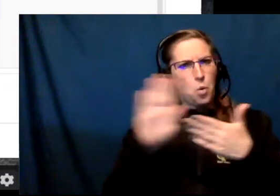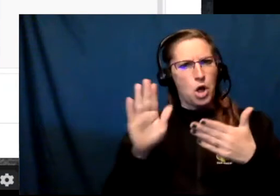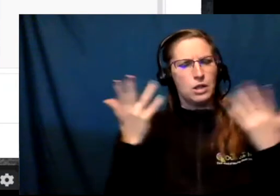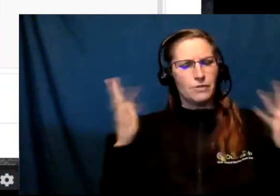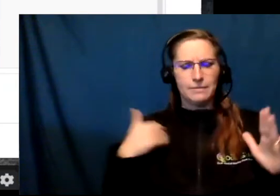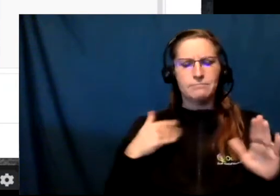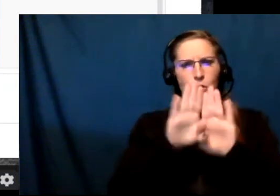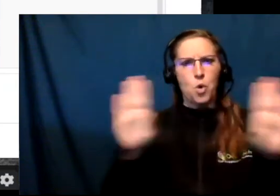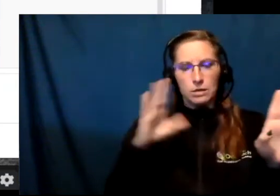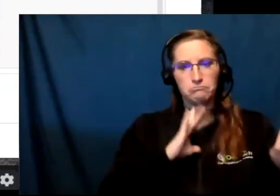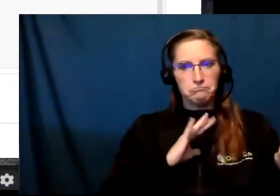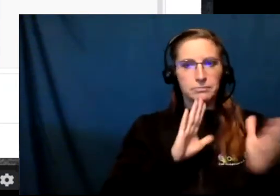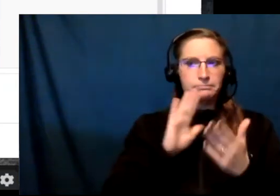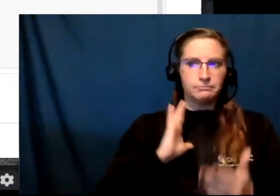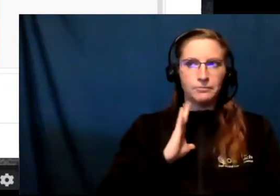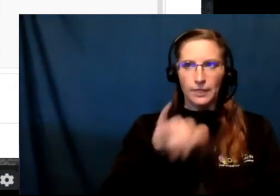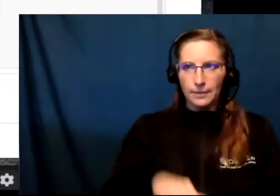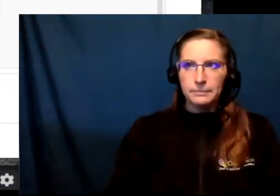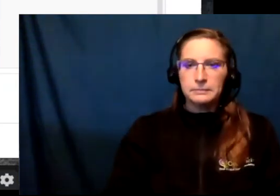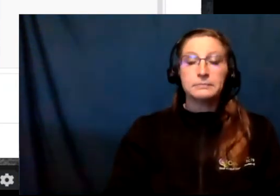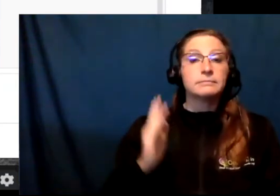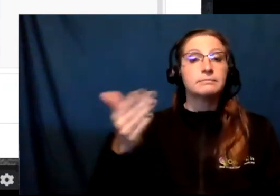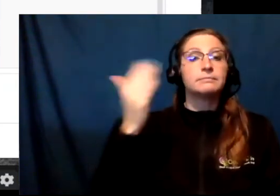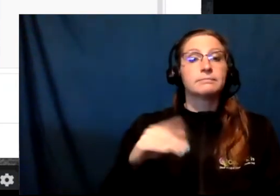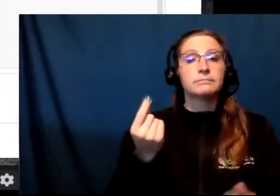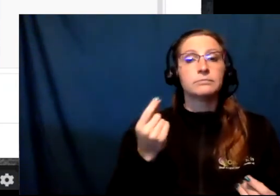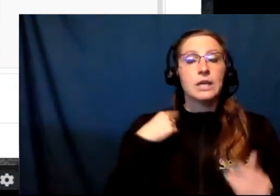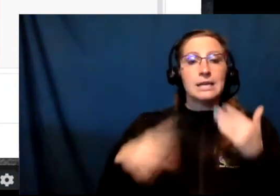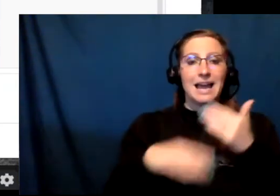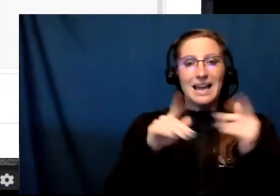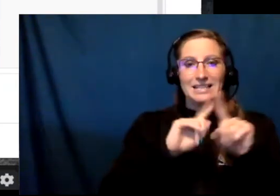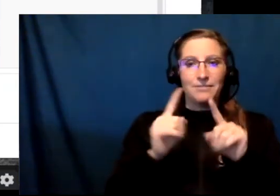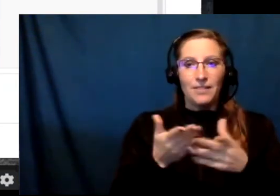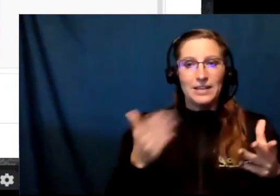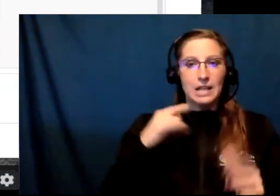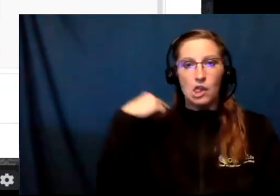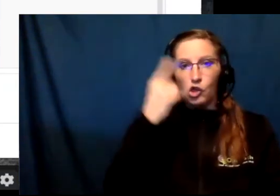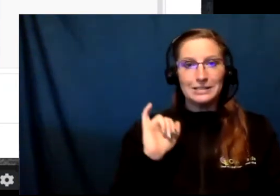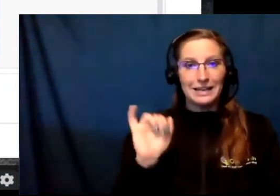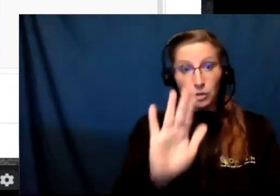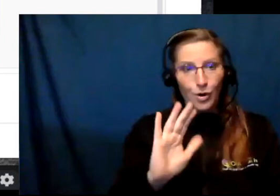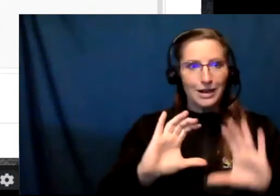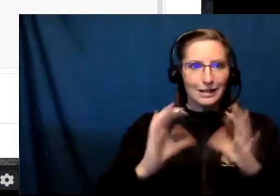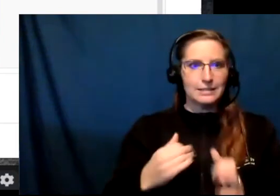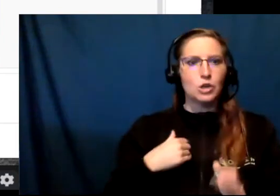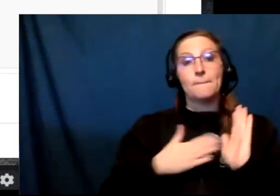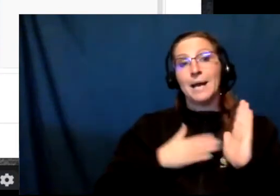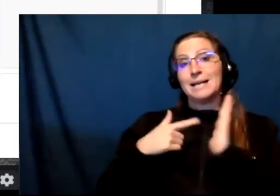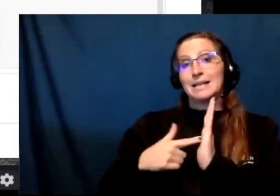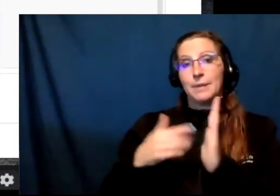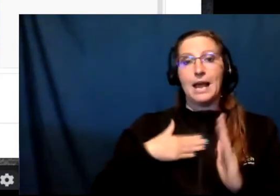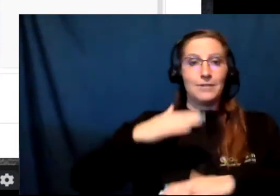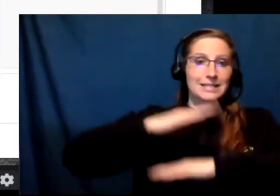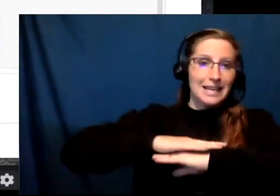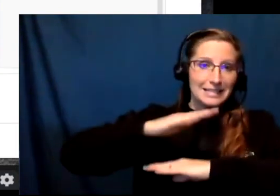that. The next thing we want to do is add those elements that make it look like our classroom. So in my example here, I have a desk